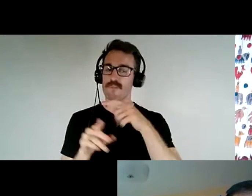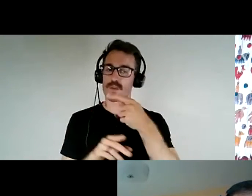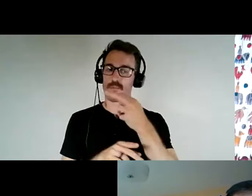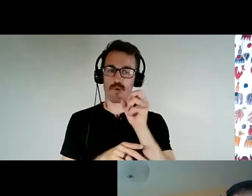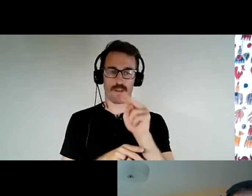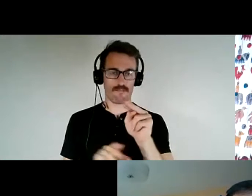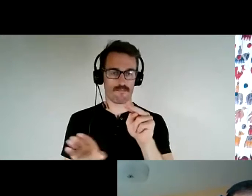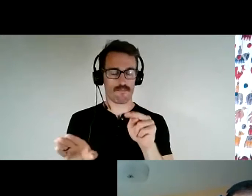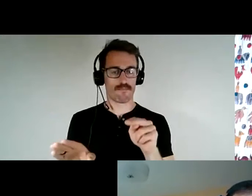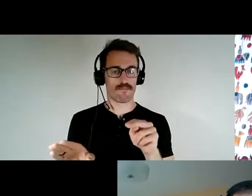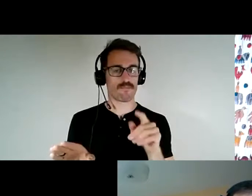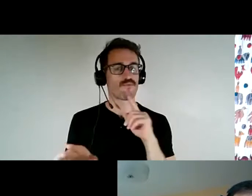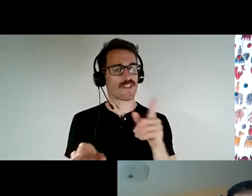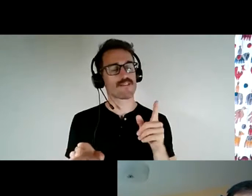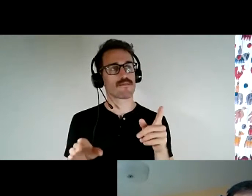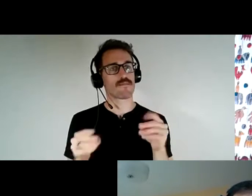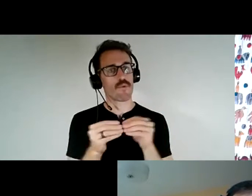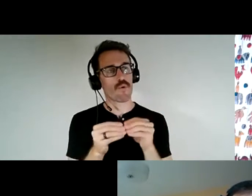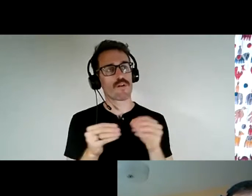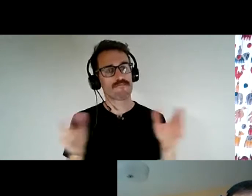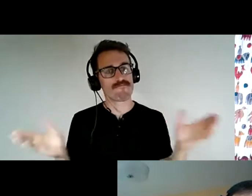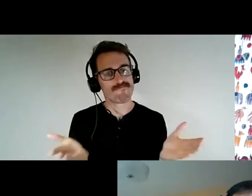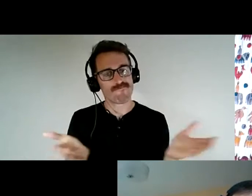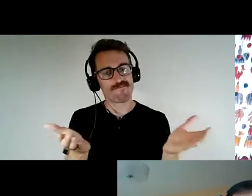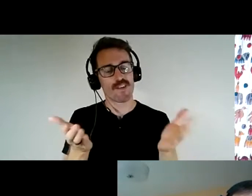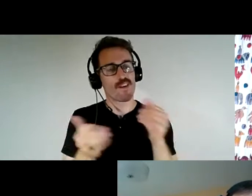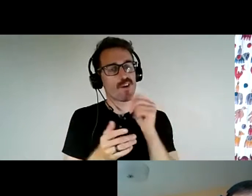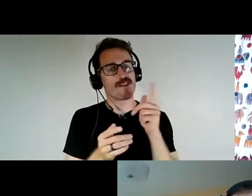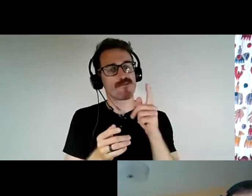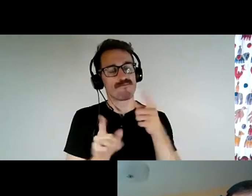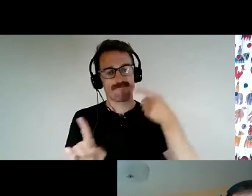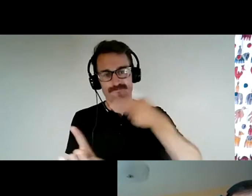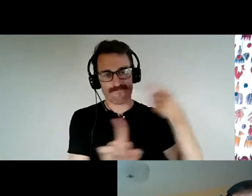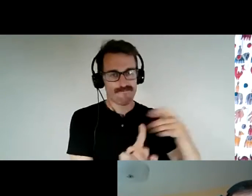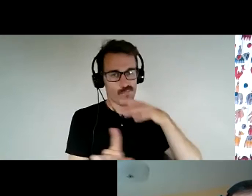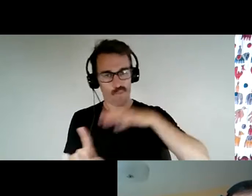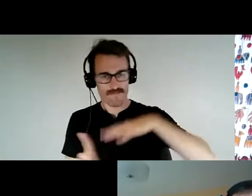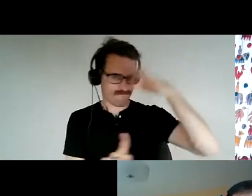of using non-gender specific language. So for example,